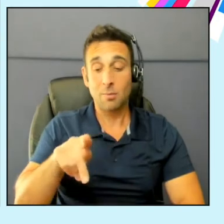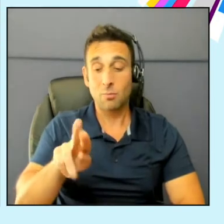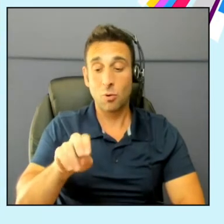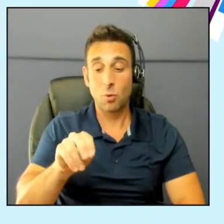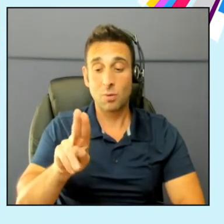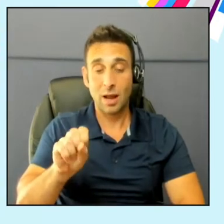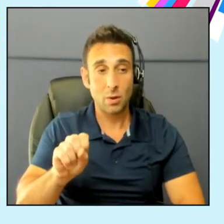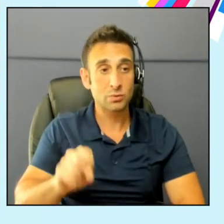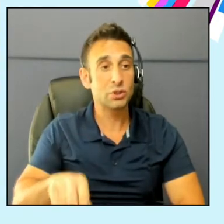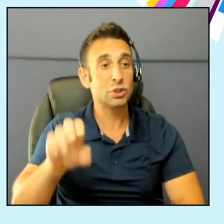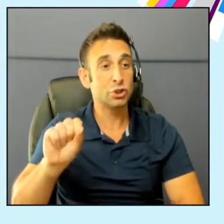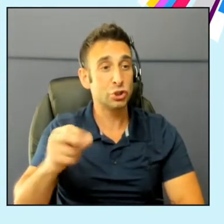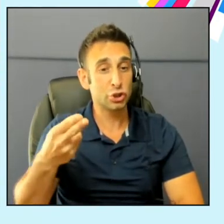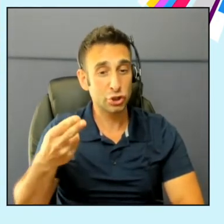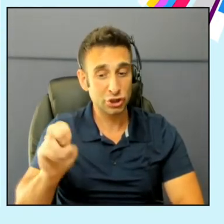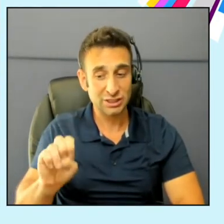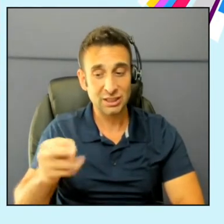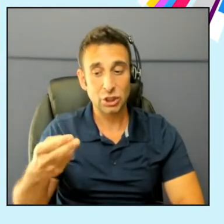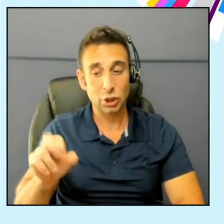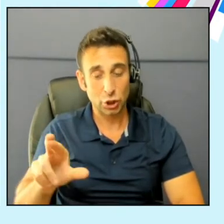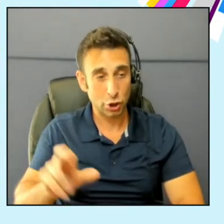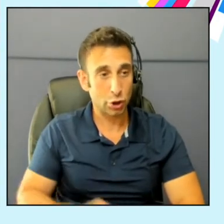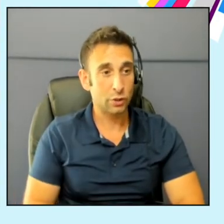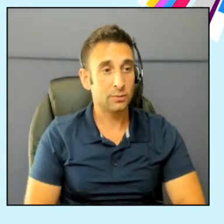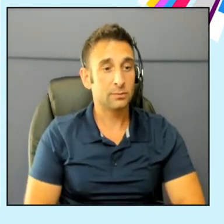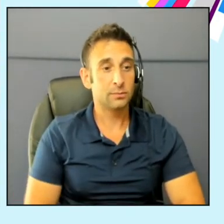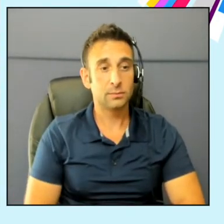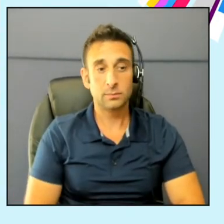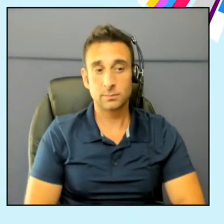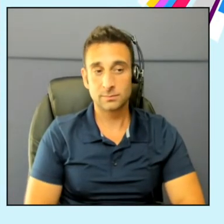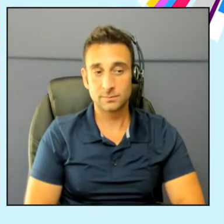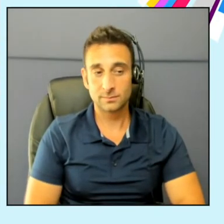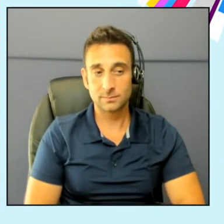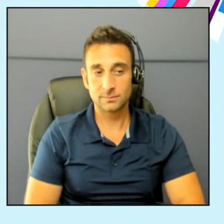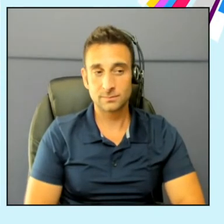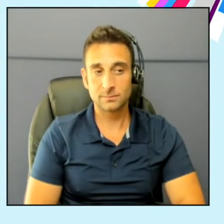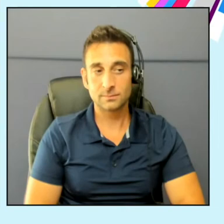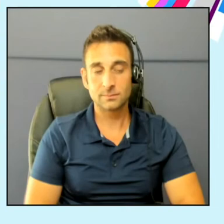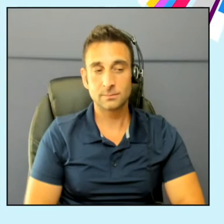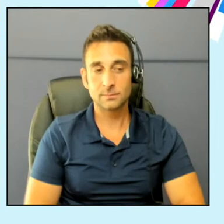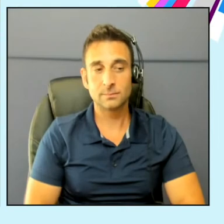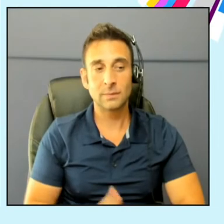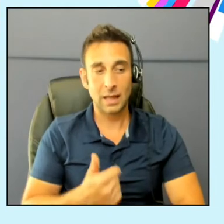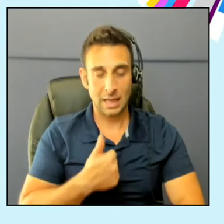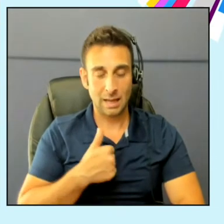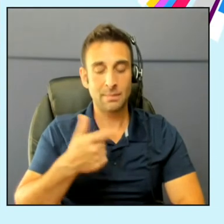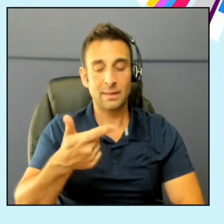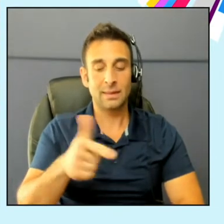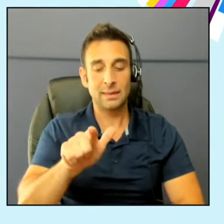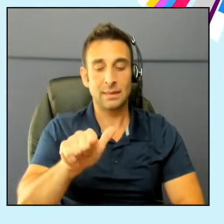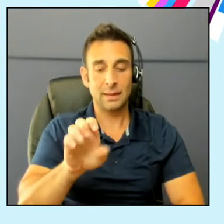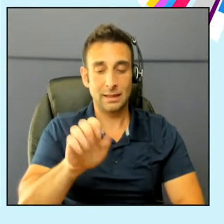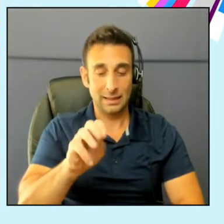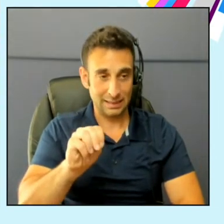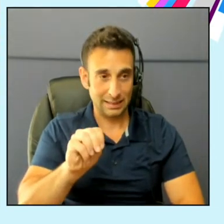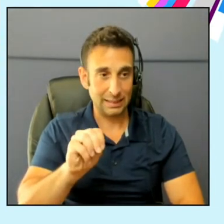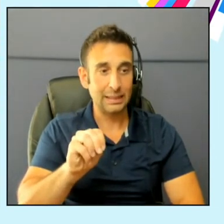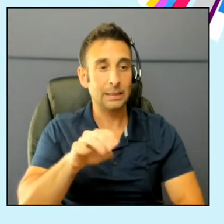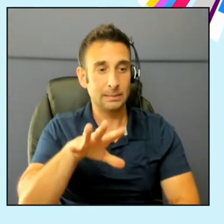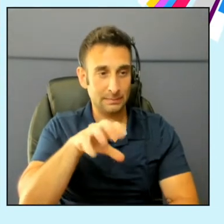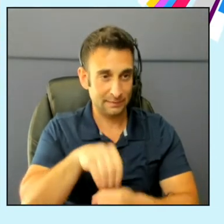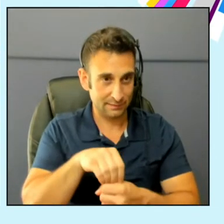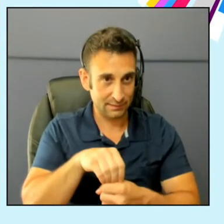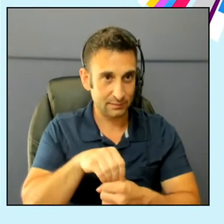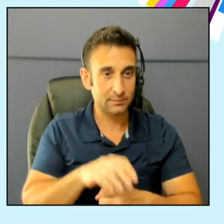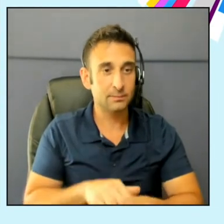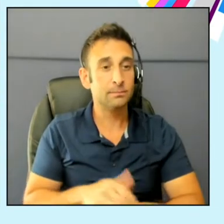as the support business group lead for Microsoft India, and I'm also the Dean ERG coordinator for India. I have brown hair